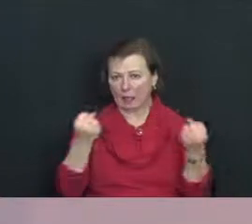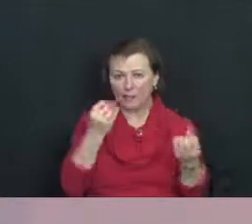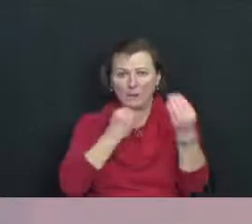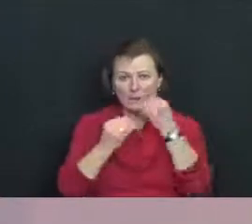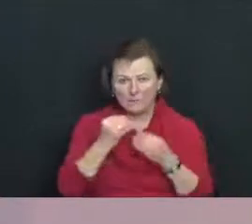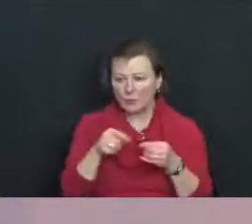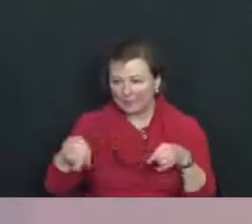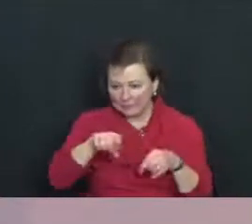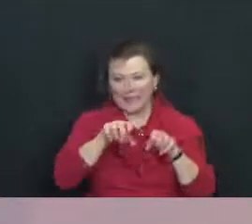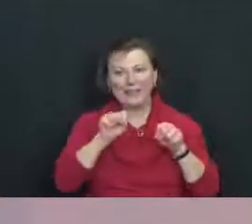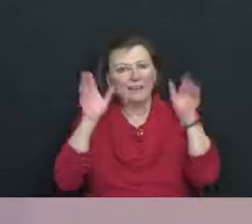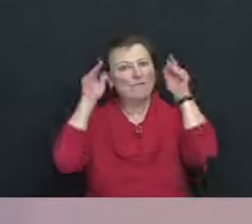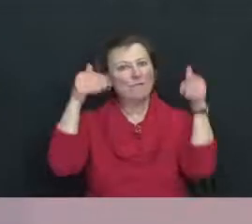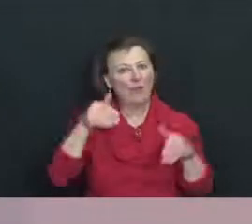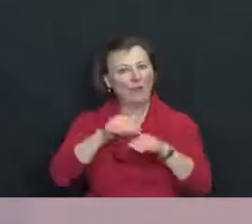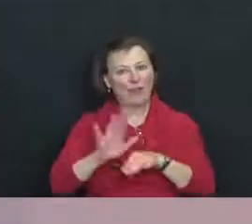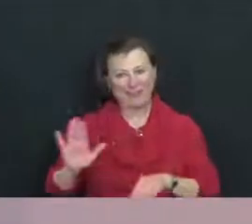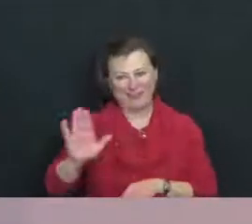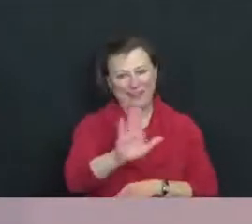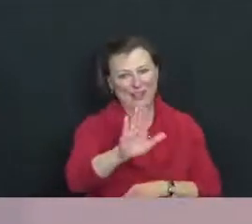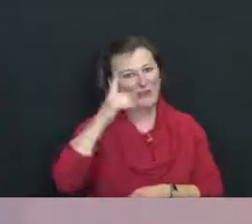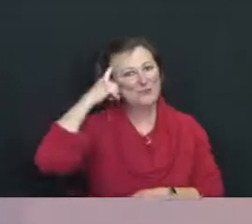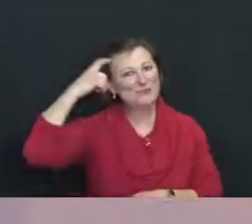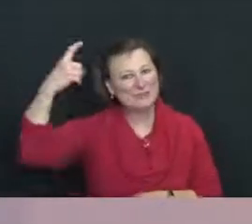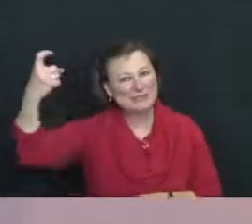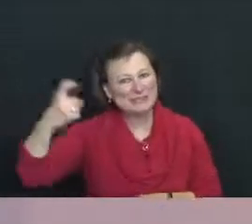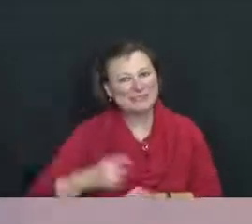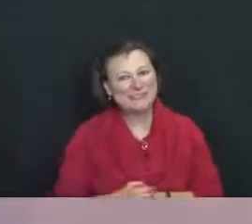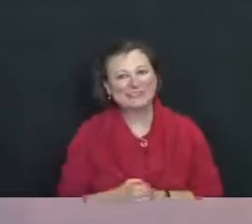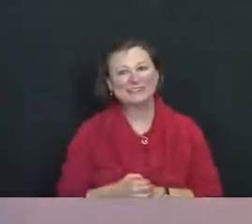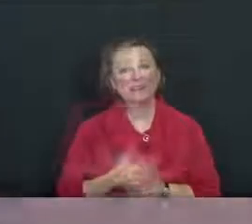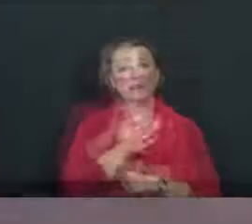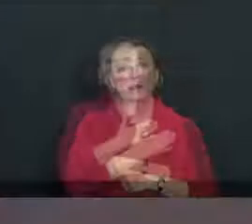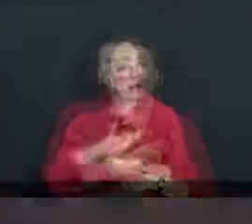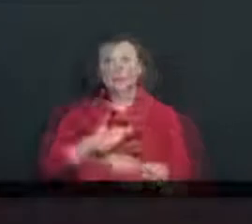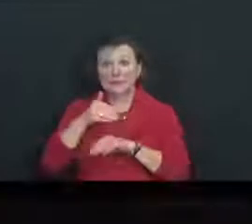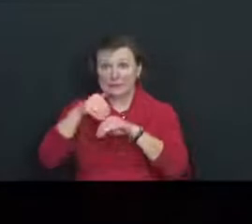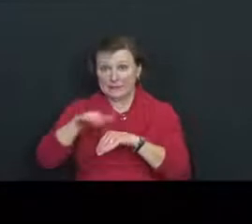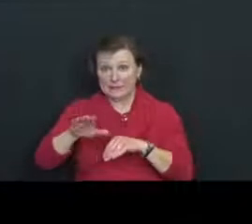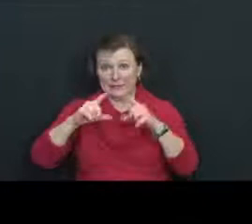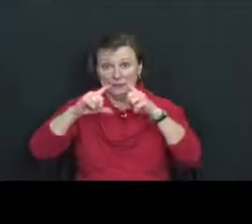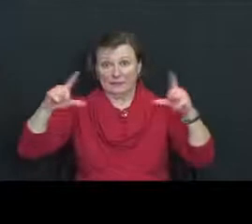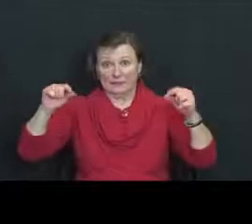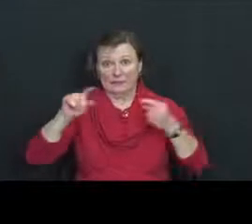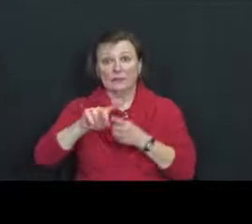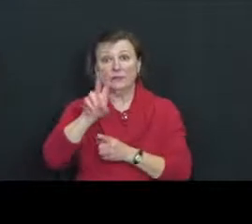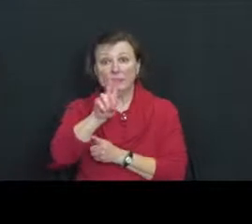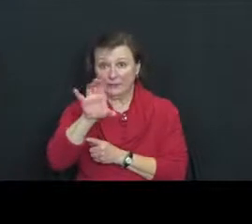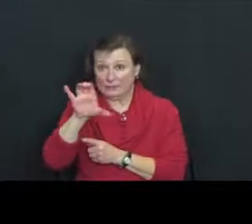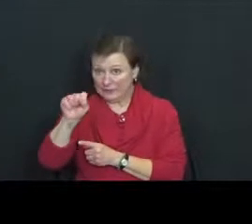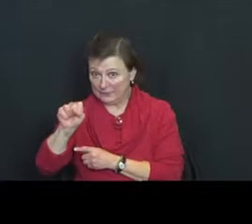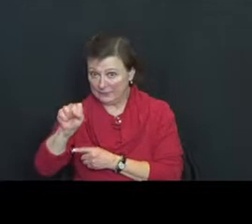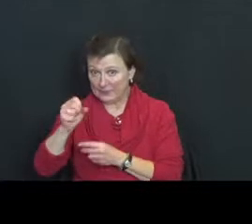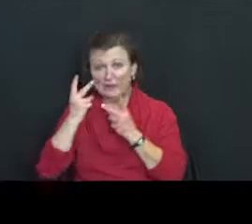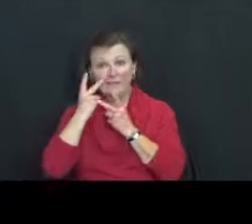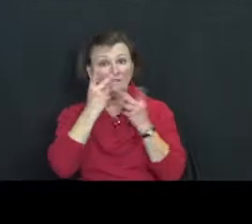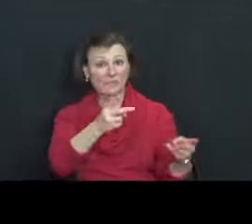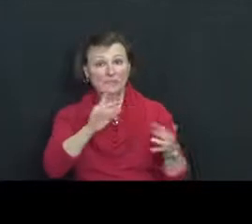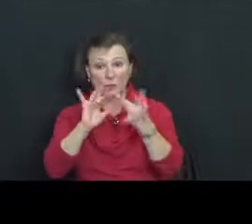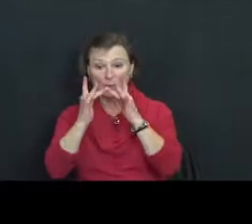focus on their dreams. Please send your checks to UUCS or visit the website to